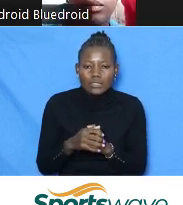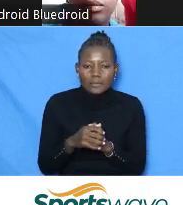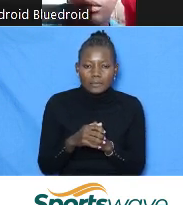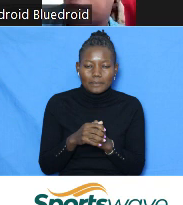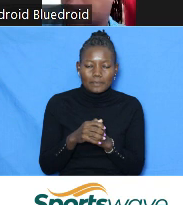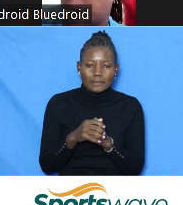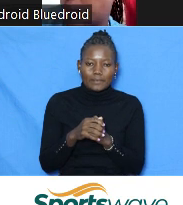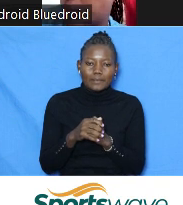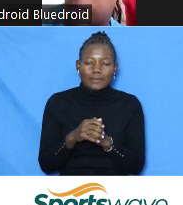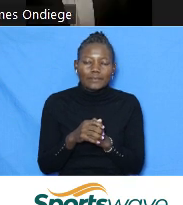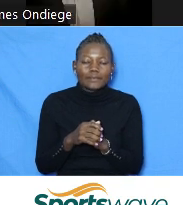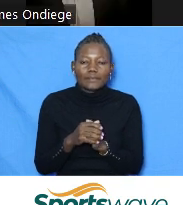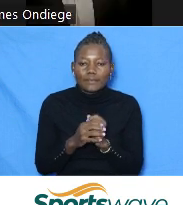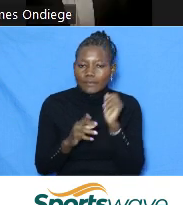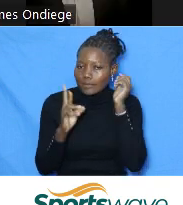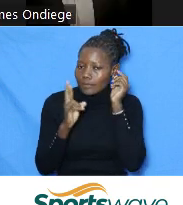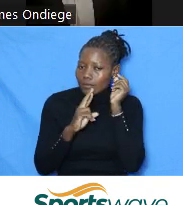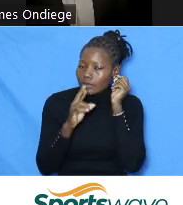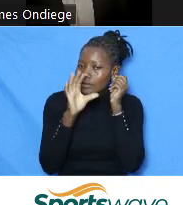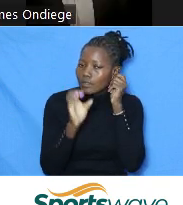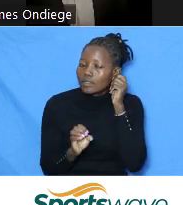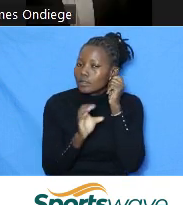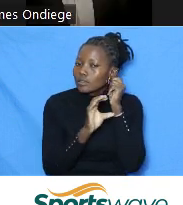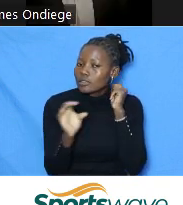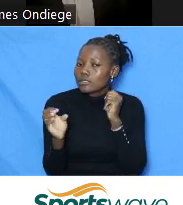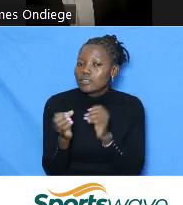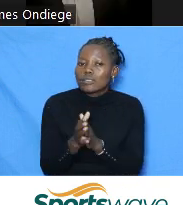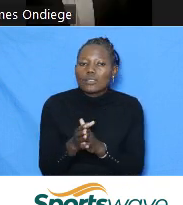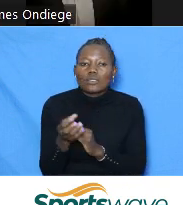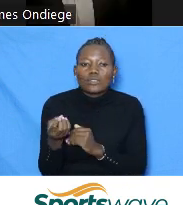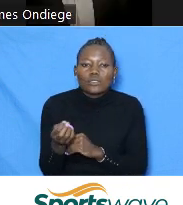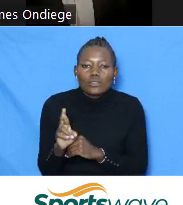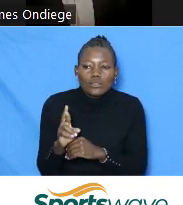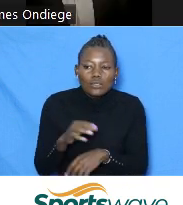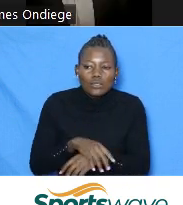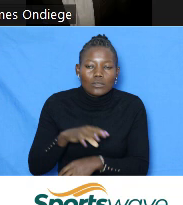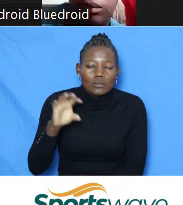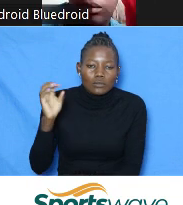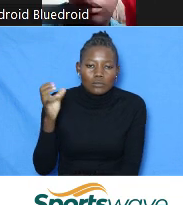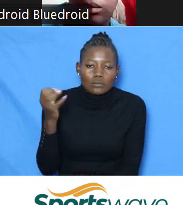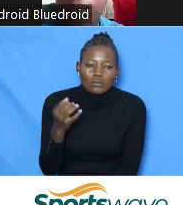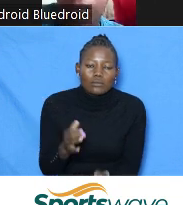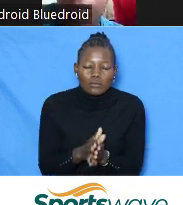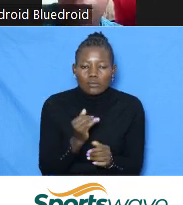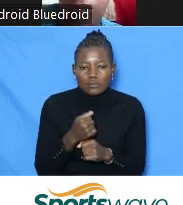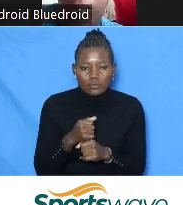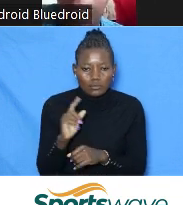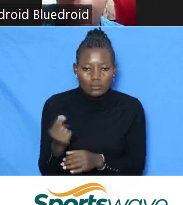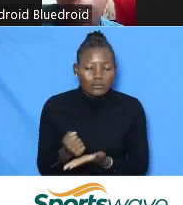as Red Cross, one ambulance, and do a basic first aid